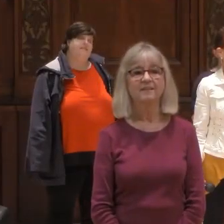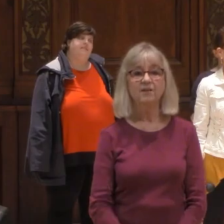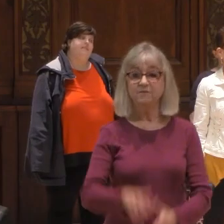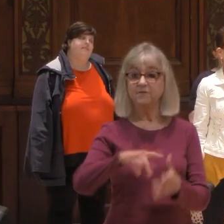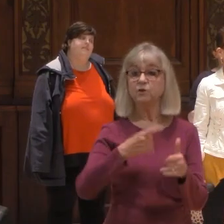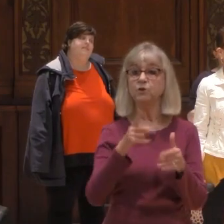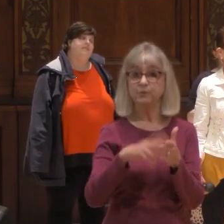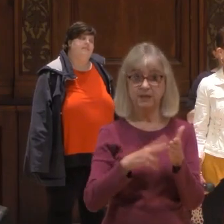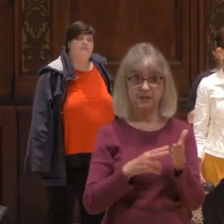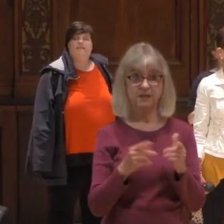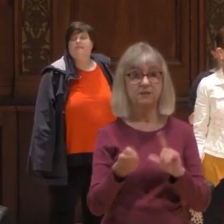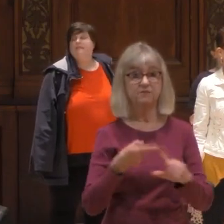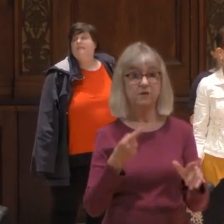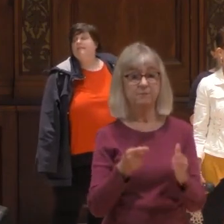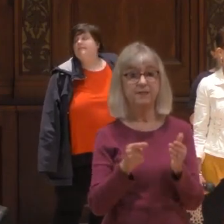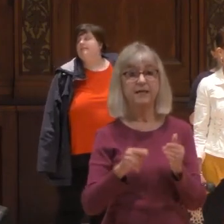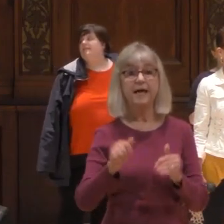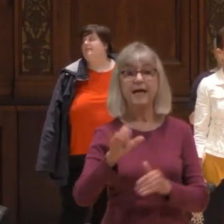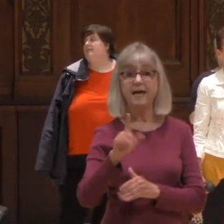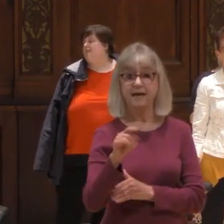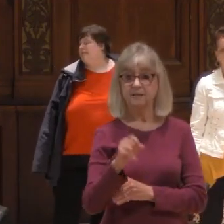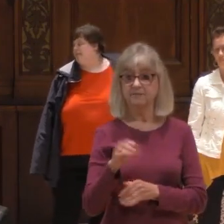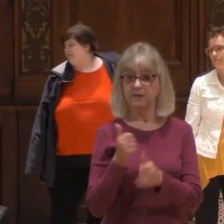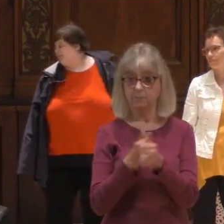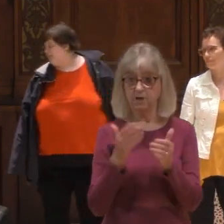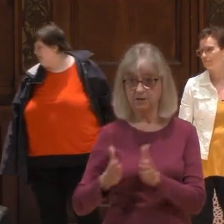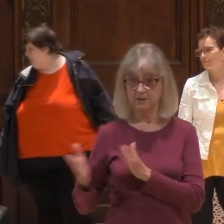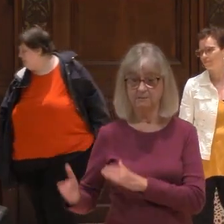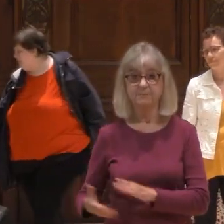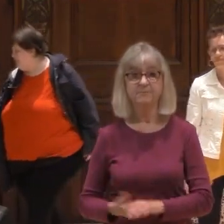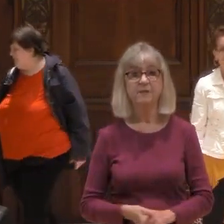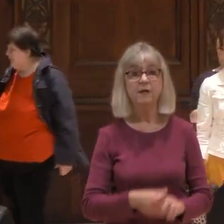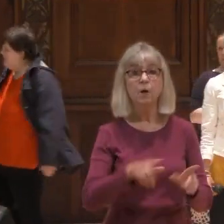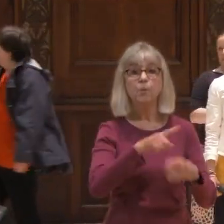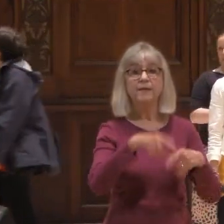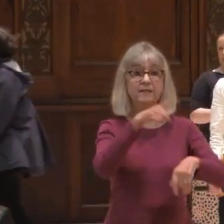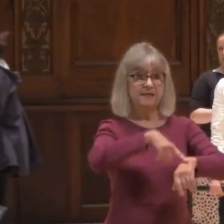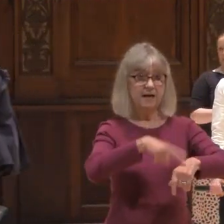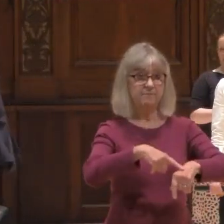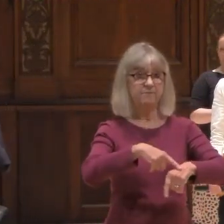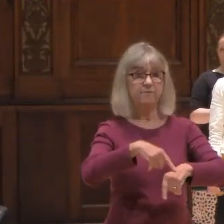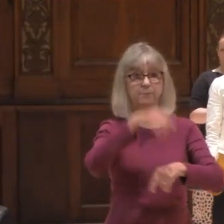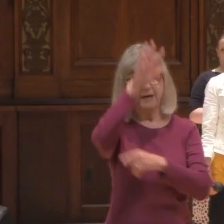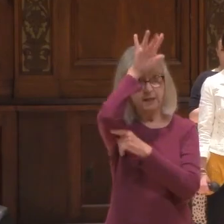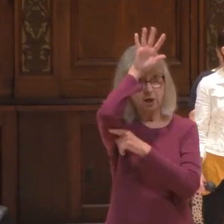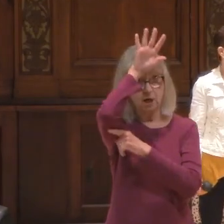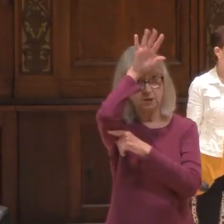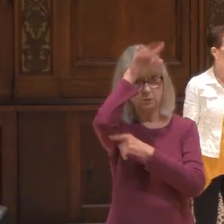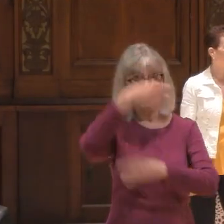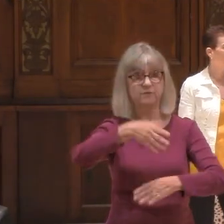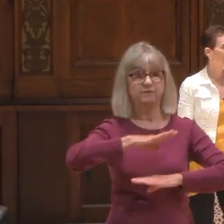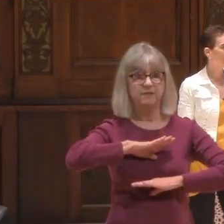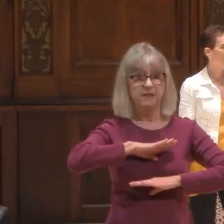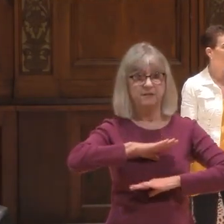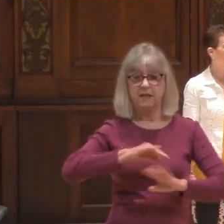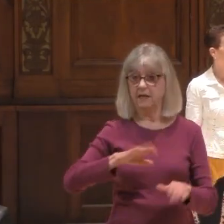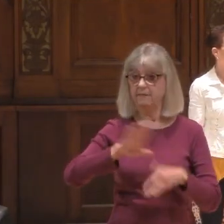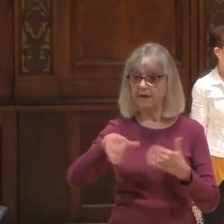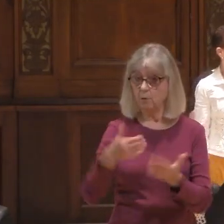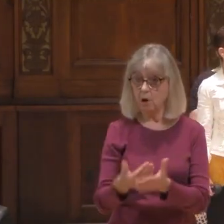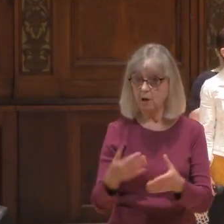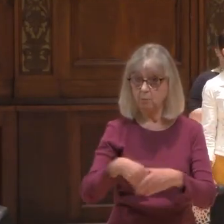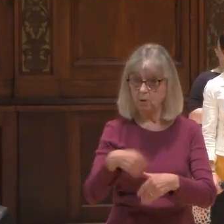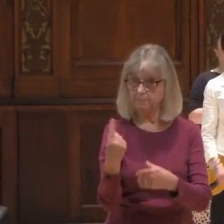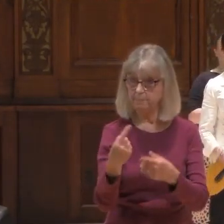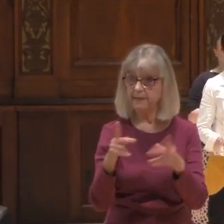The first reading is a reading from the Acts of the Apostles. When the time for Pentecost was fulfilled, they were all in one